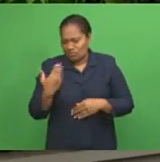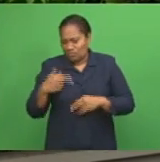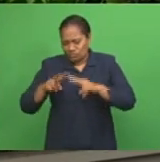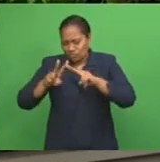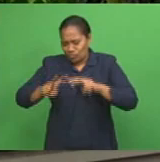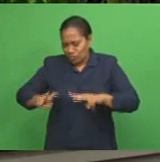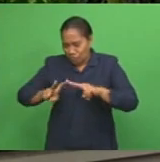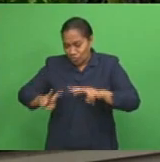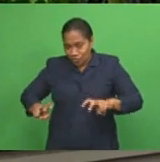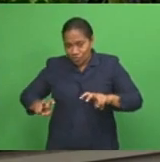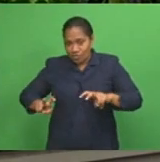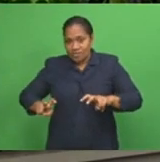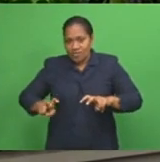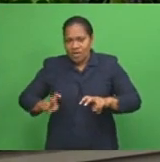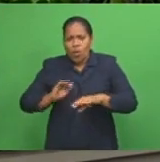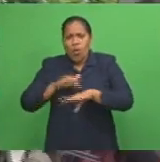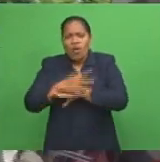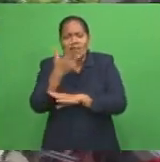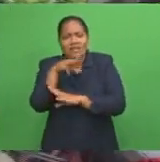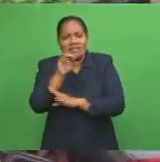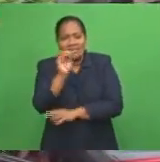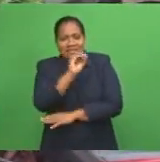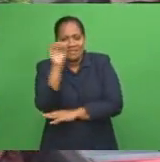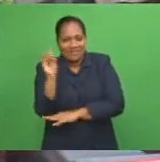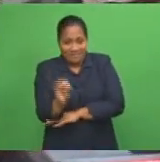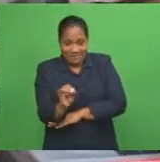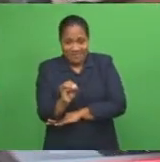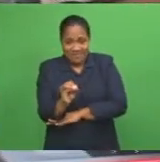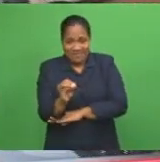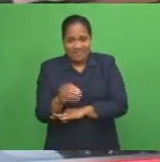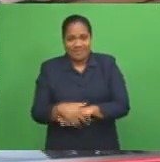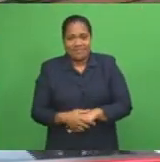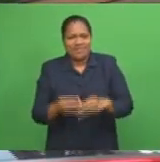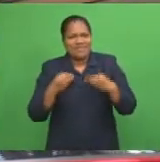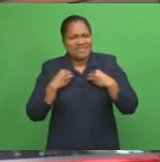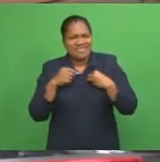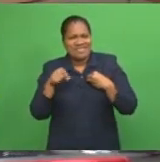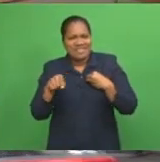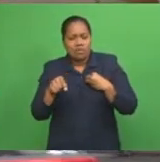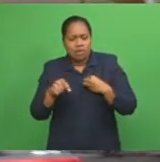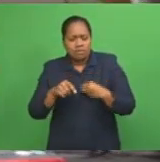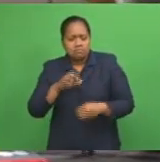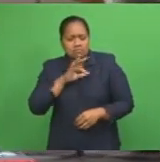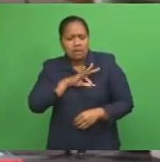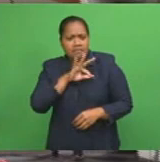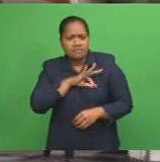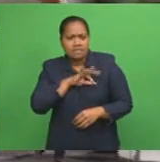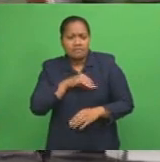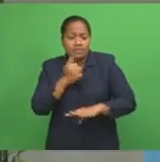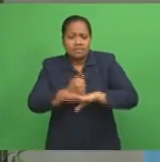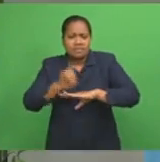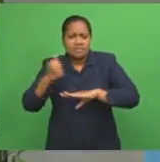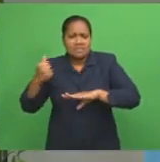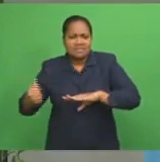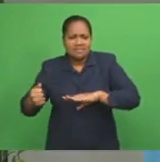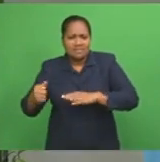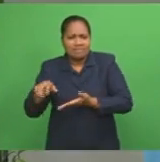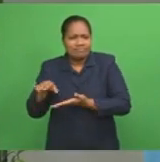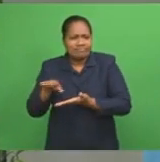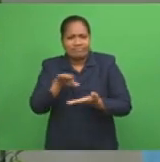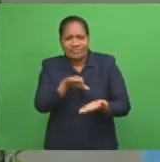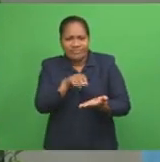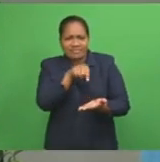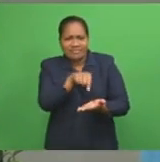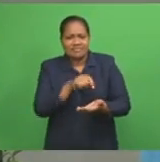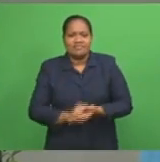Federation shows that over 90% of enterprises are benefiting from the government's stimulus COVID-19 package, particularly